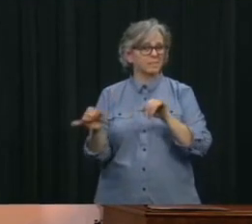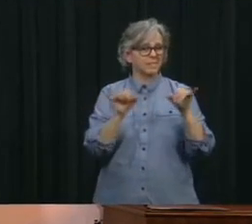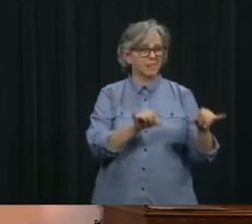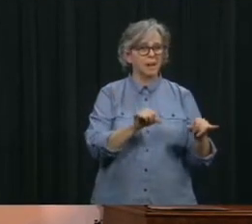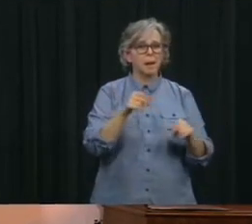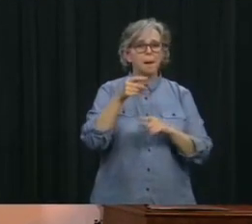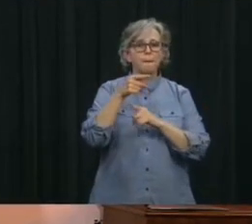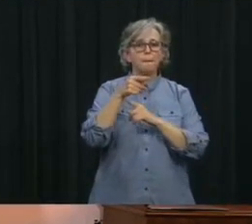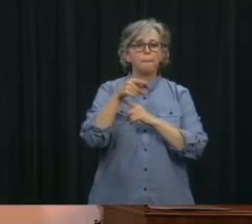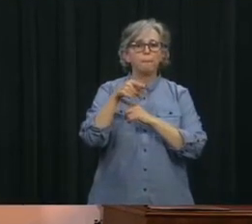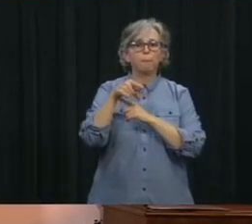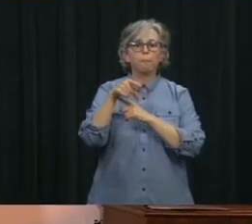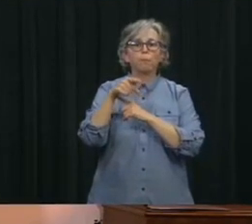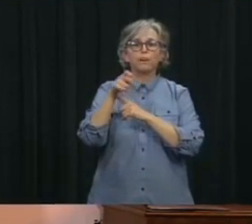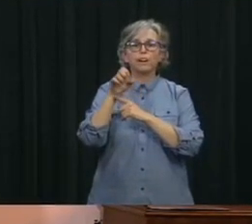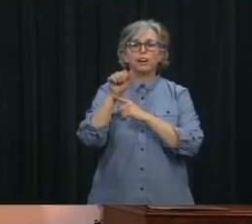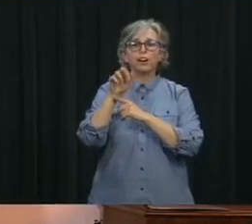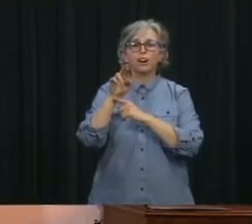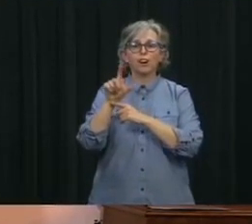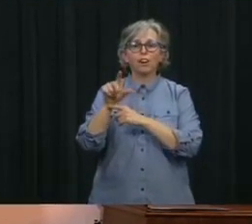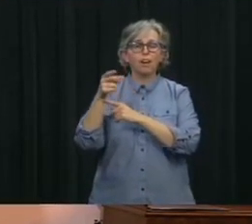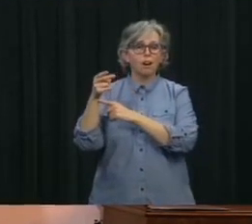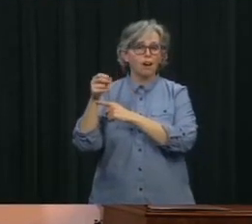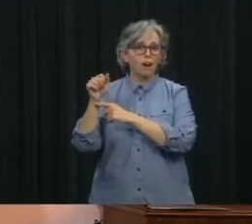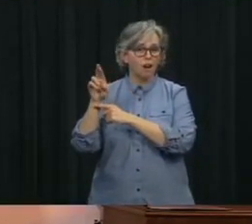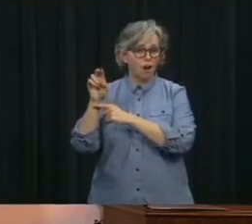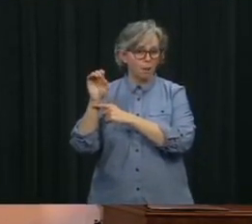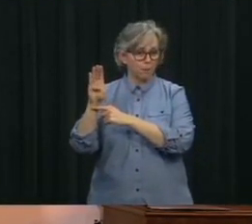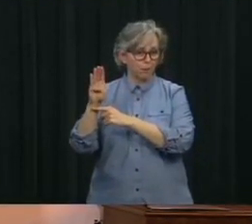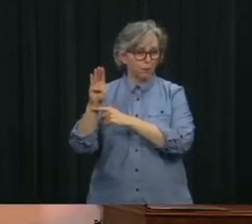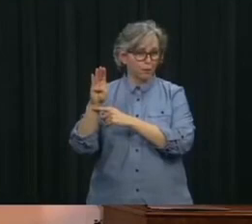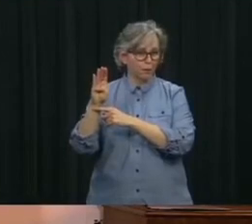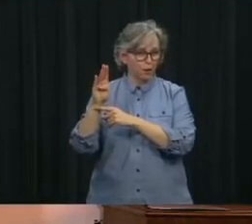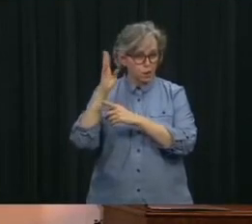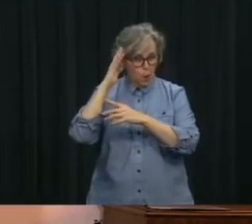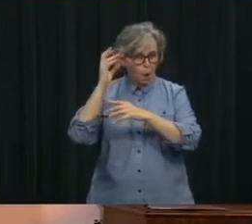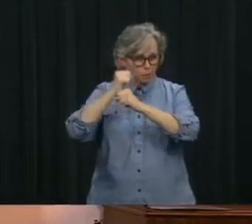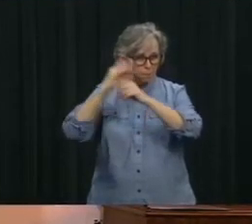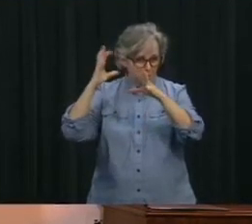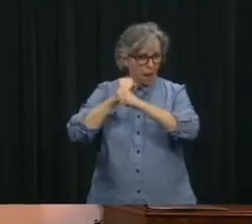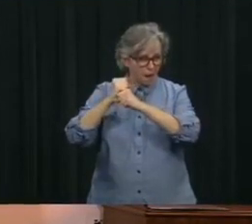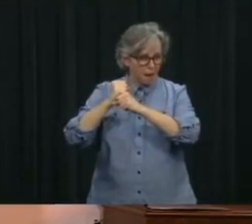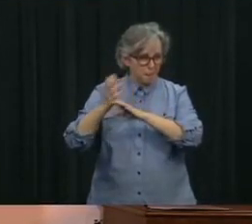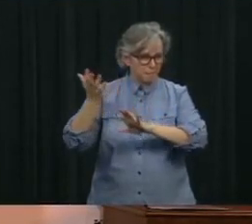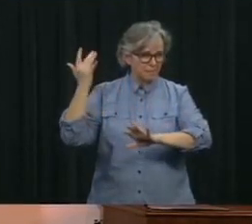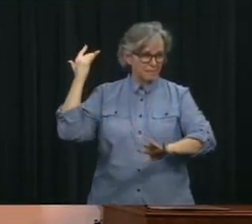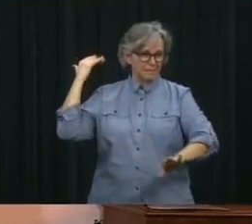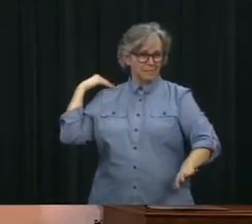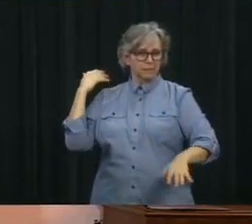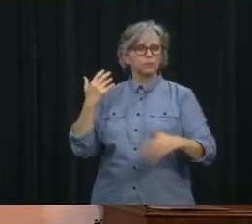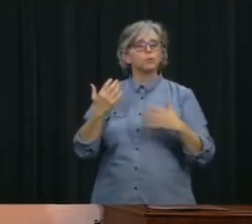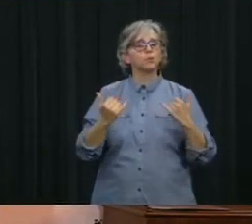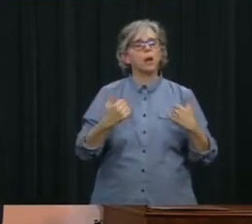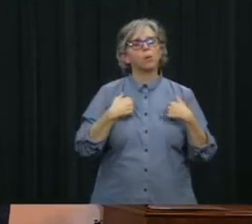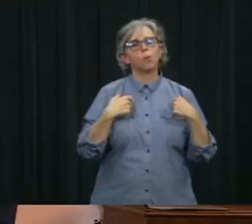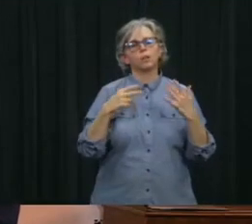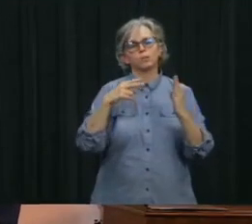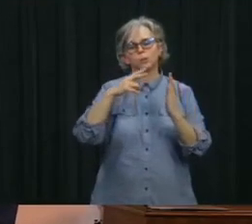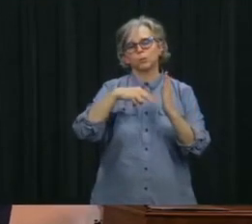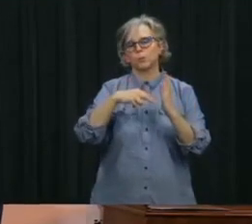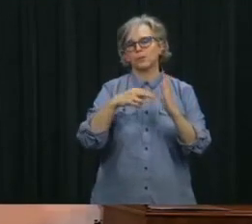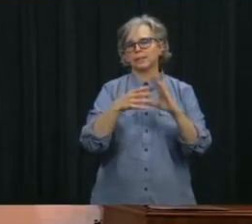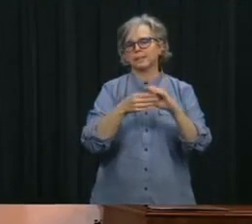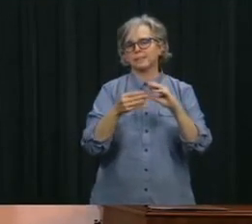been attacked. And today I would want to read you something I received.